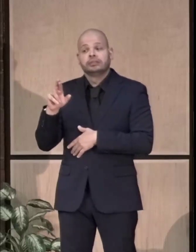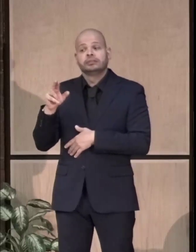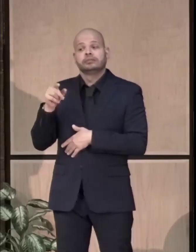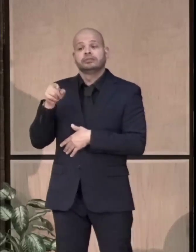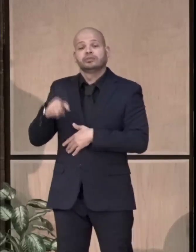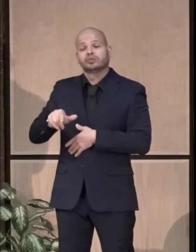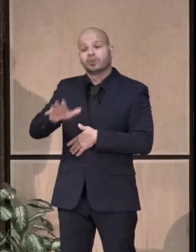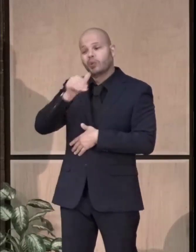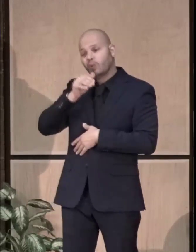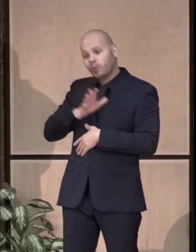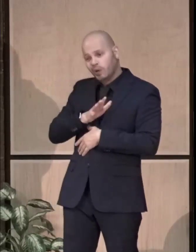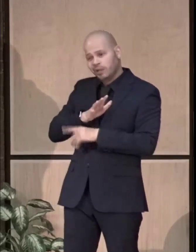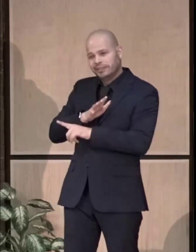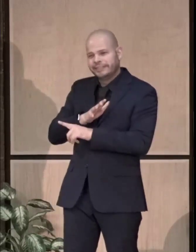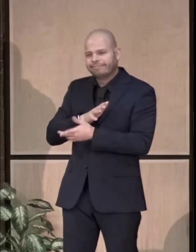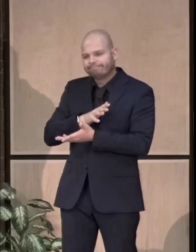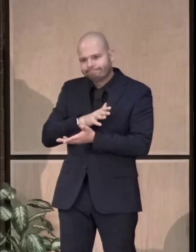that